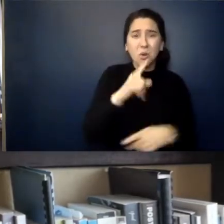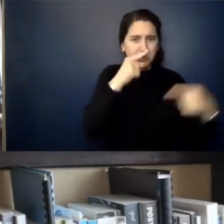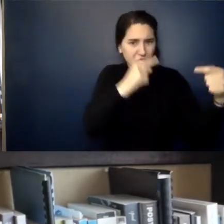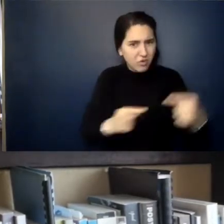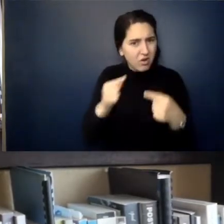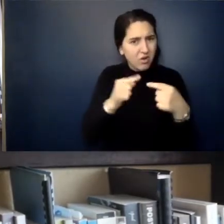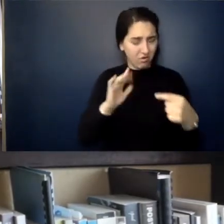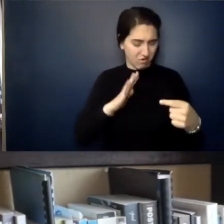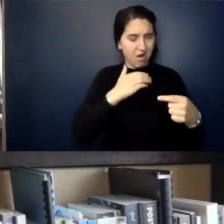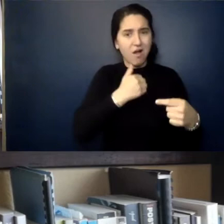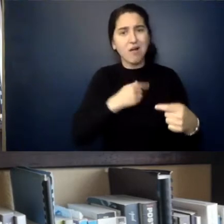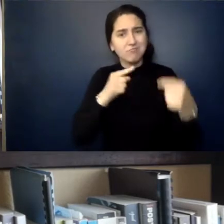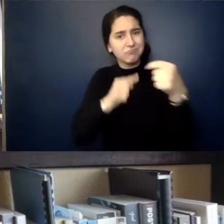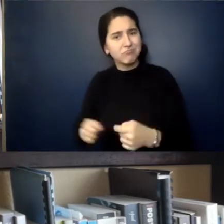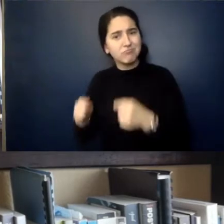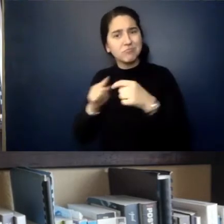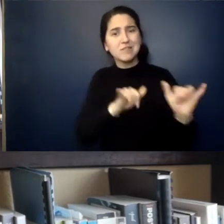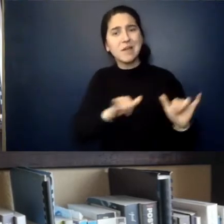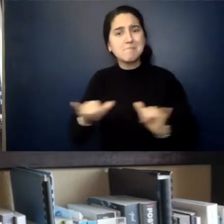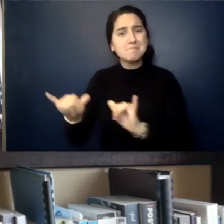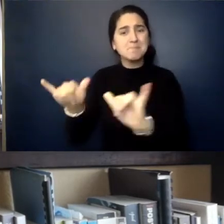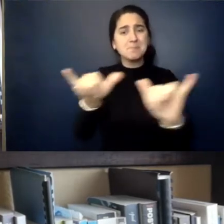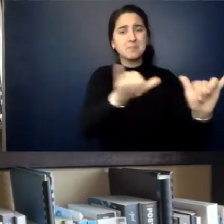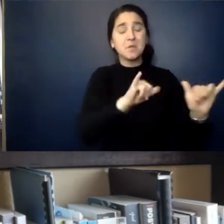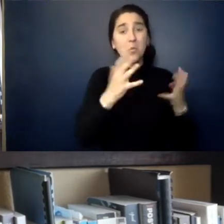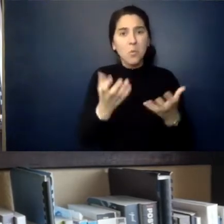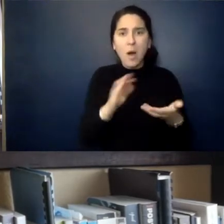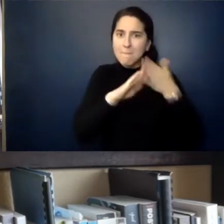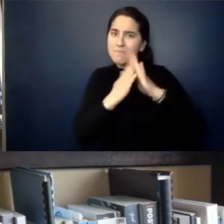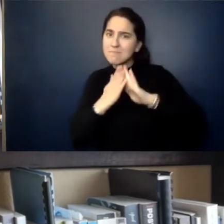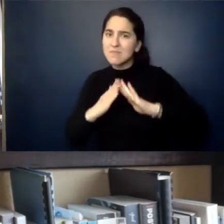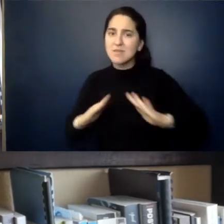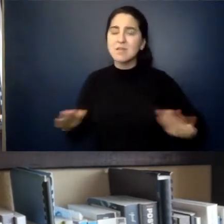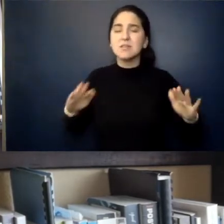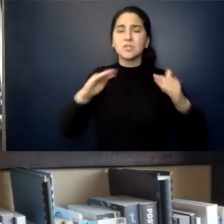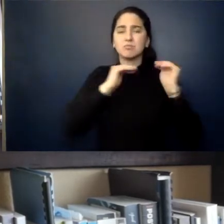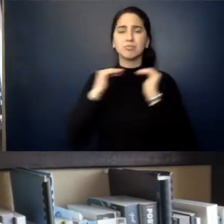guardians community, we tell them, you are not alone.